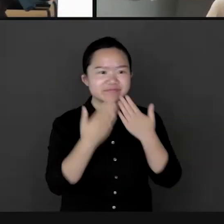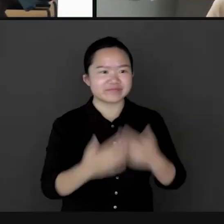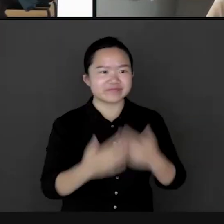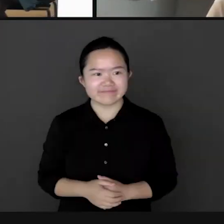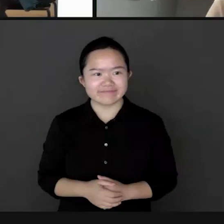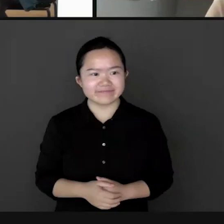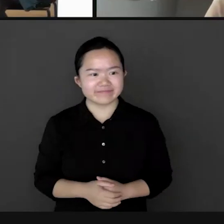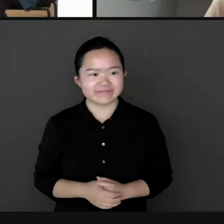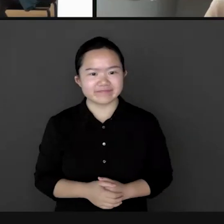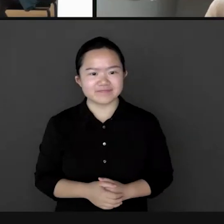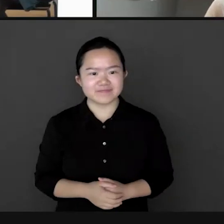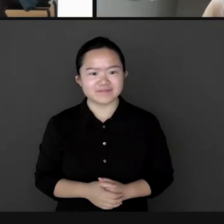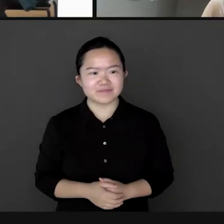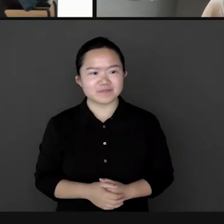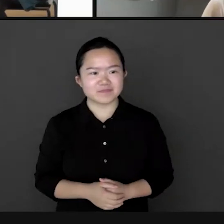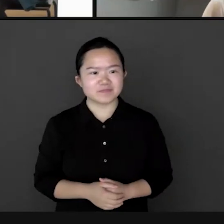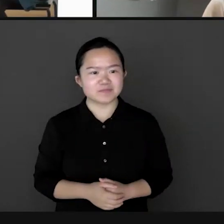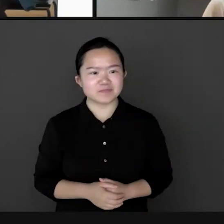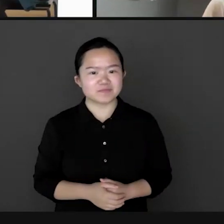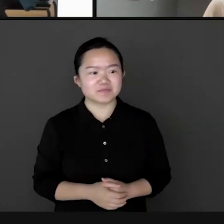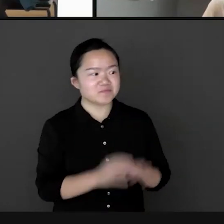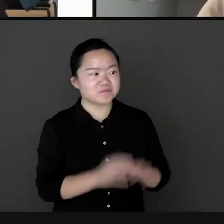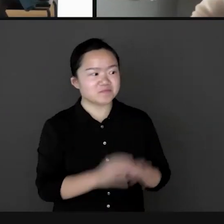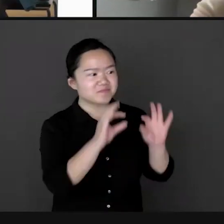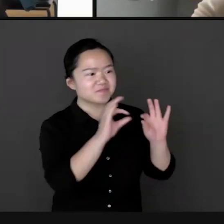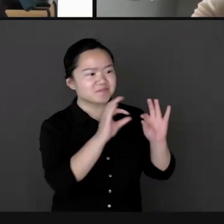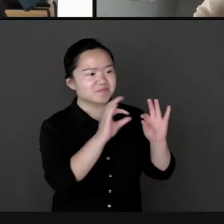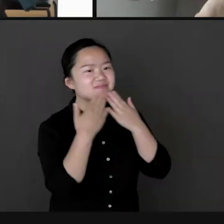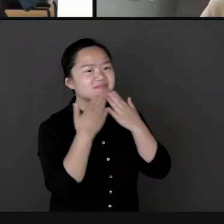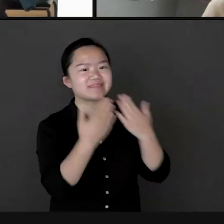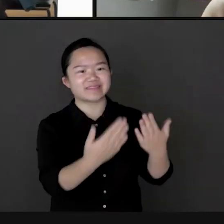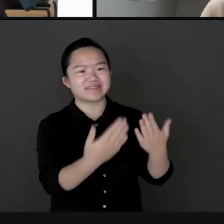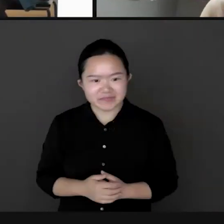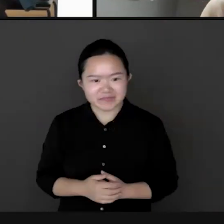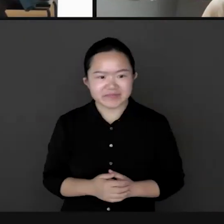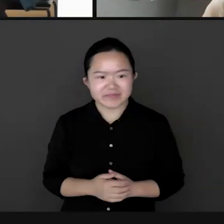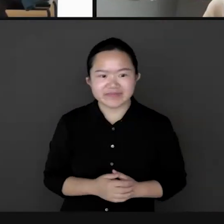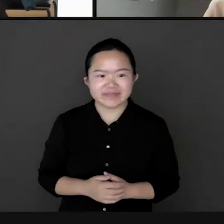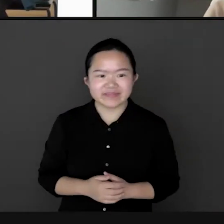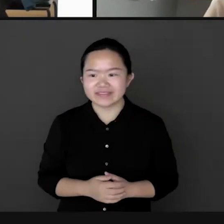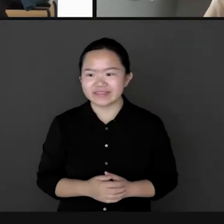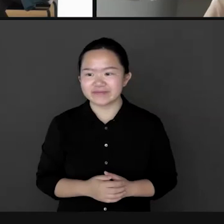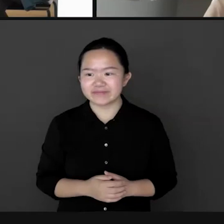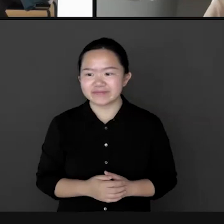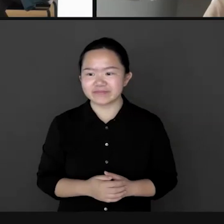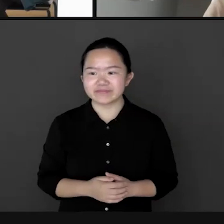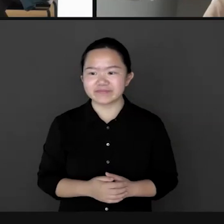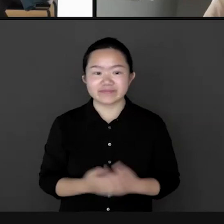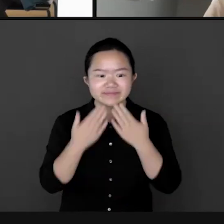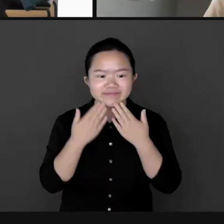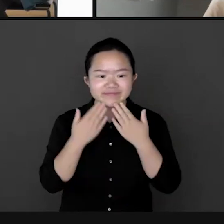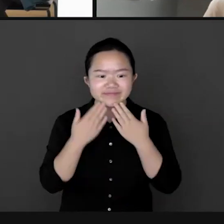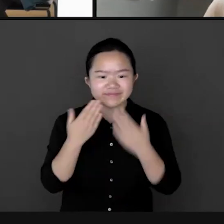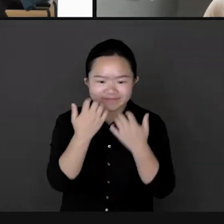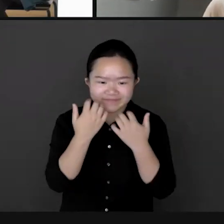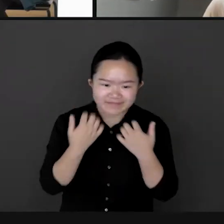thank you very much for the invitation to our event and to everyone for attending. I'm sorry I come so late